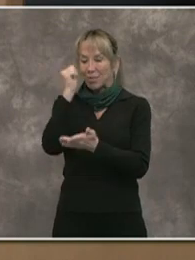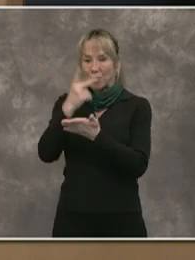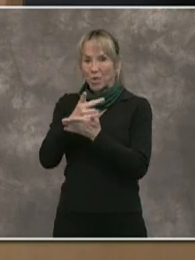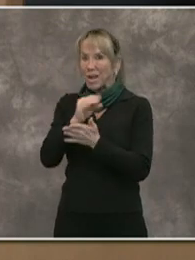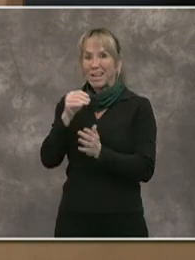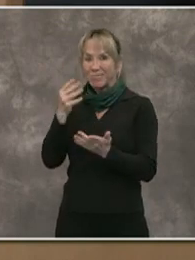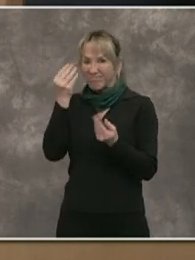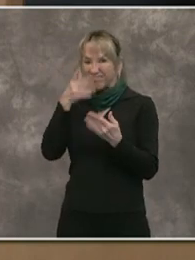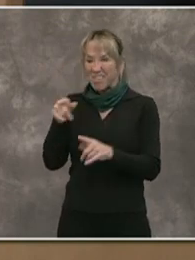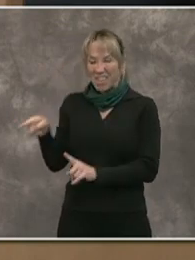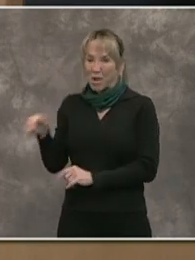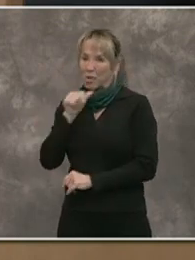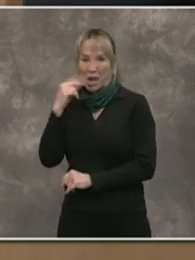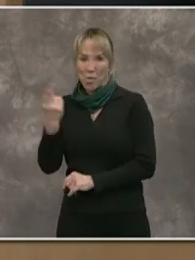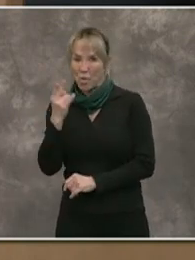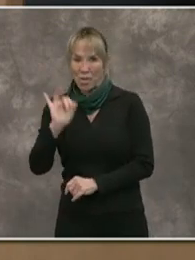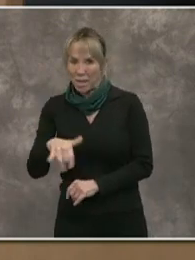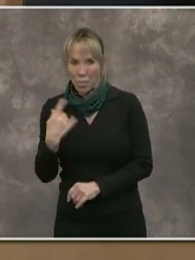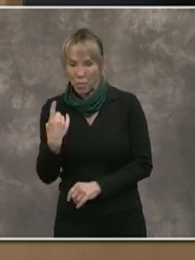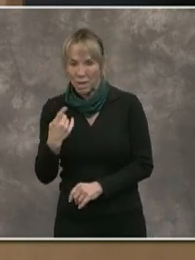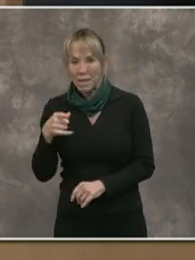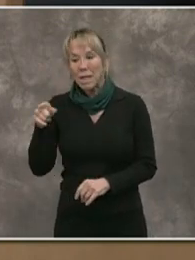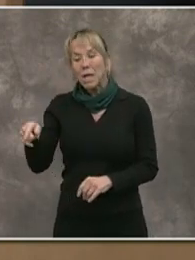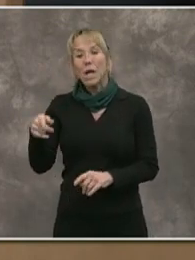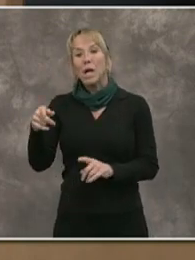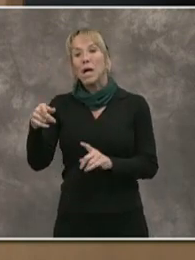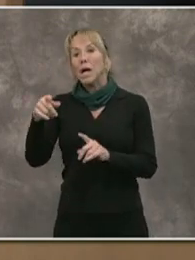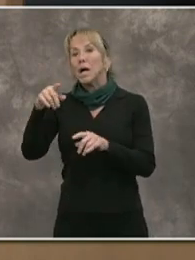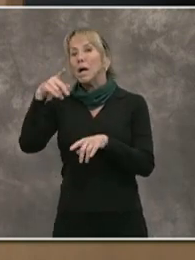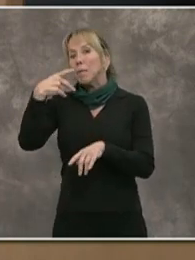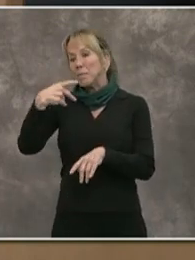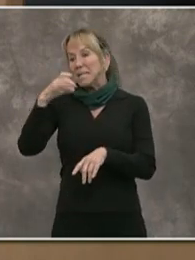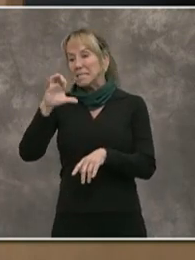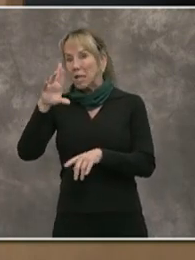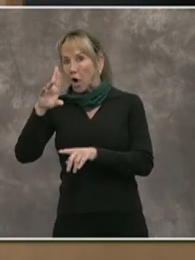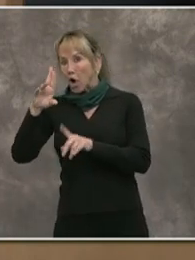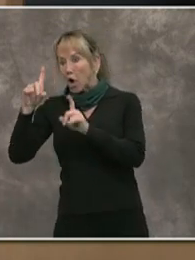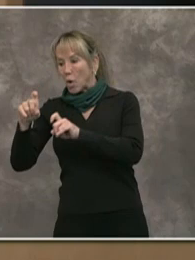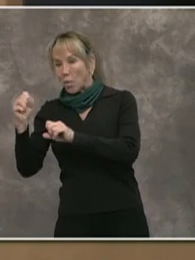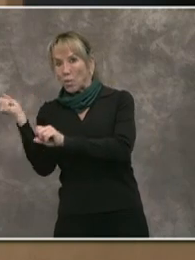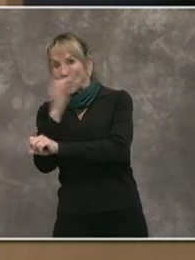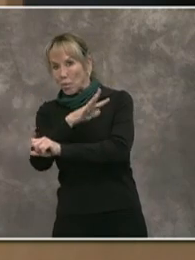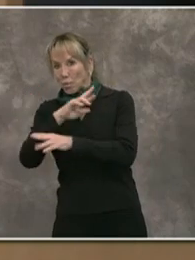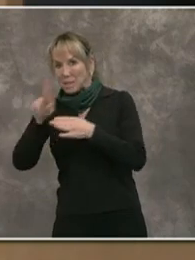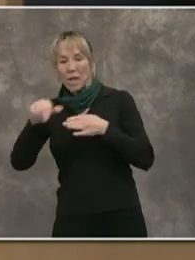So the test that they're using for the PCR is not in the state.